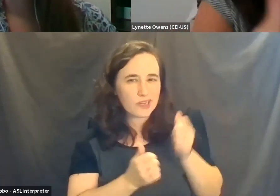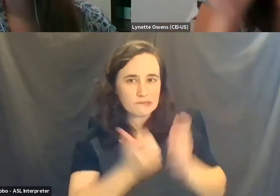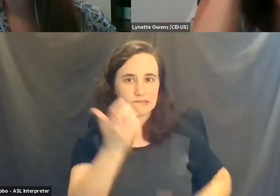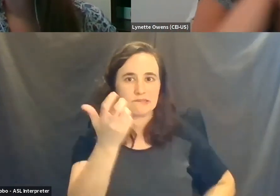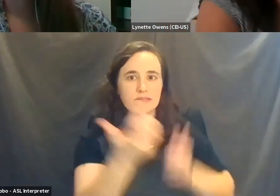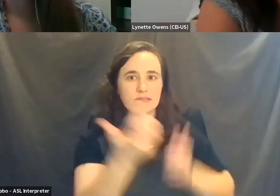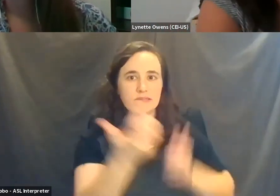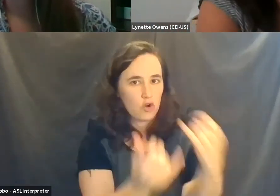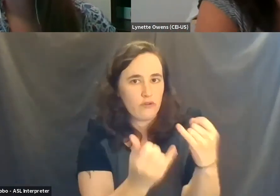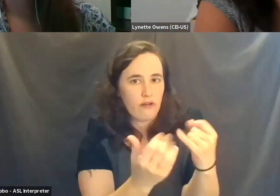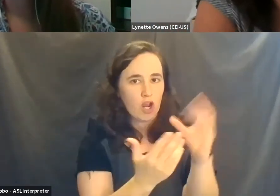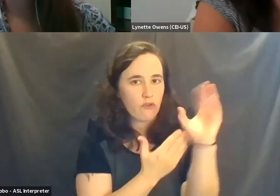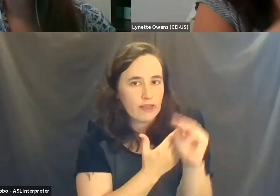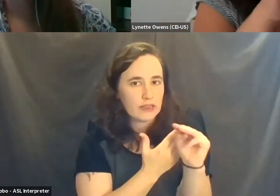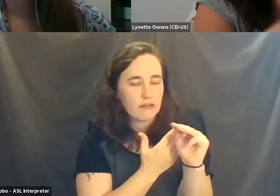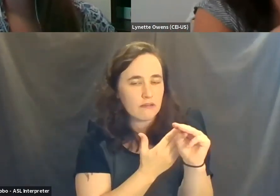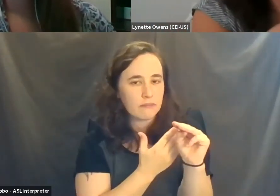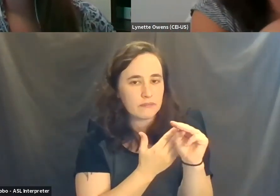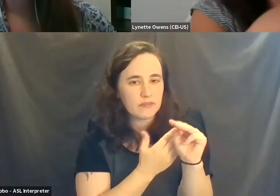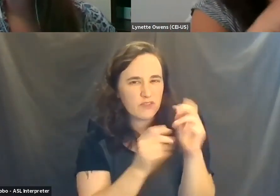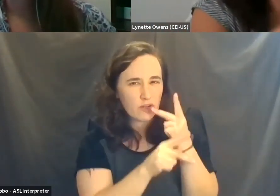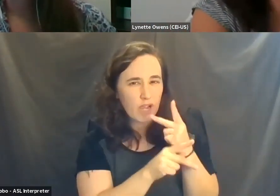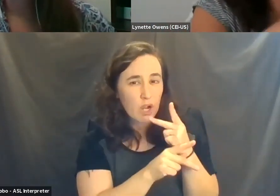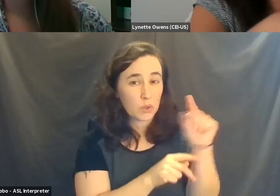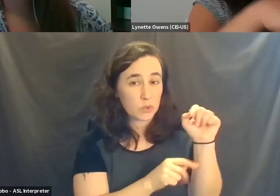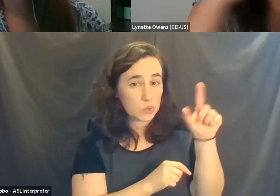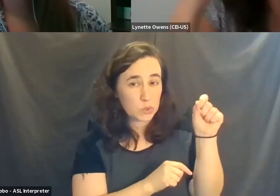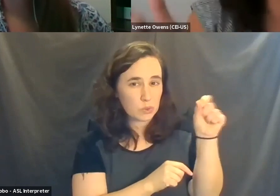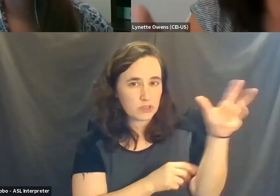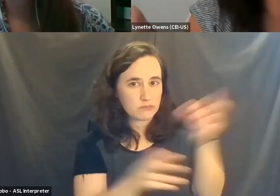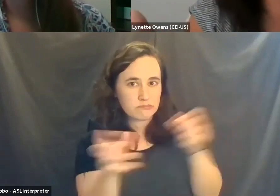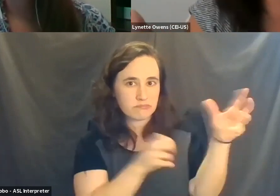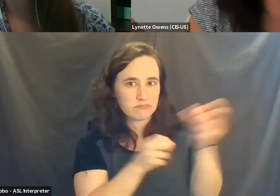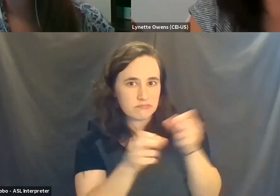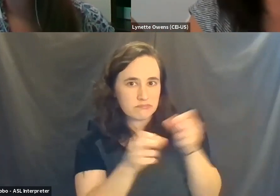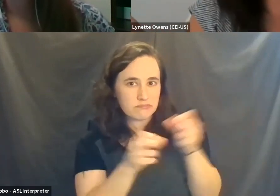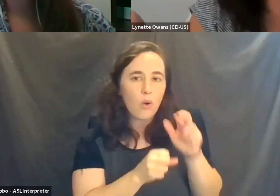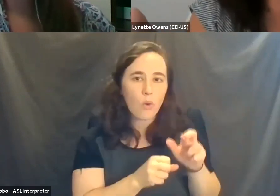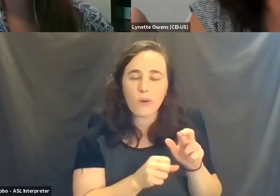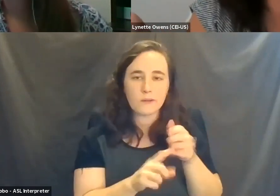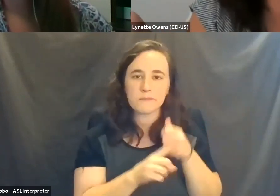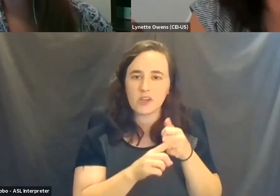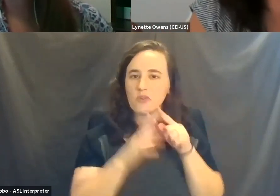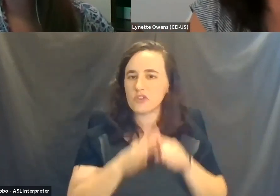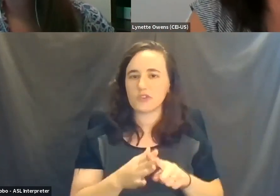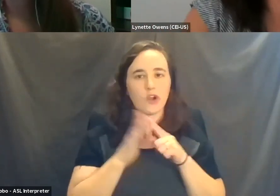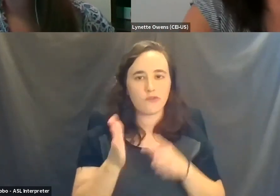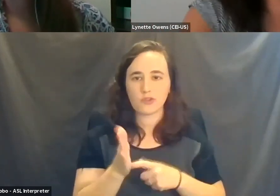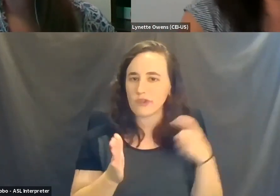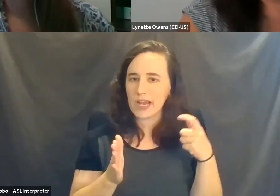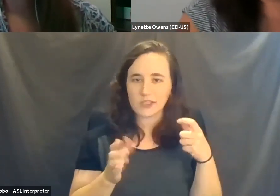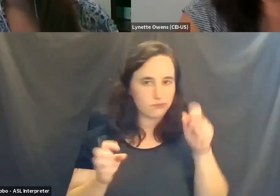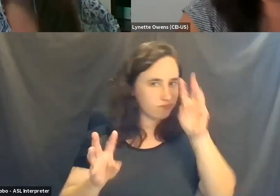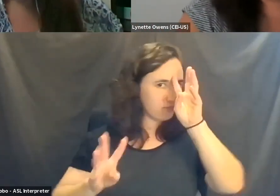figuring out what tools they needed in order to do that? Or was there a reimagining of the curriculum